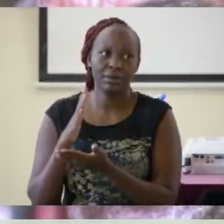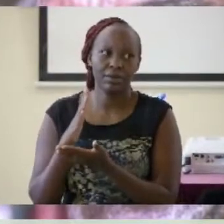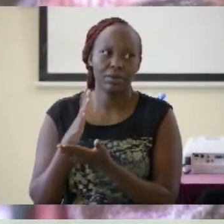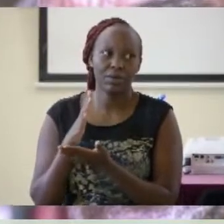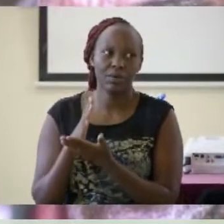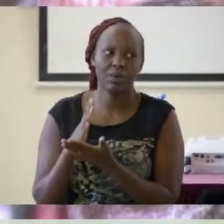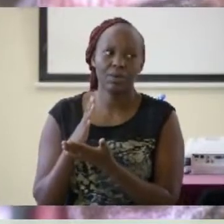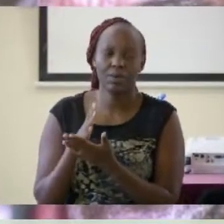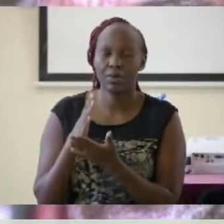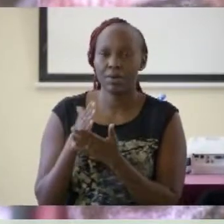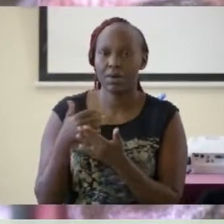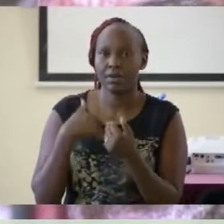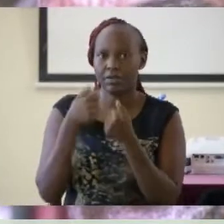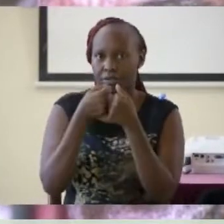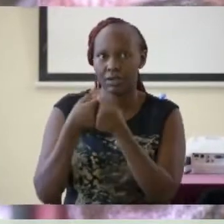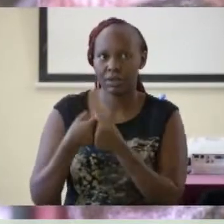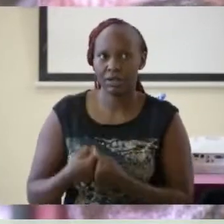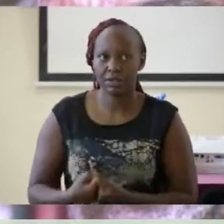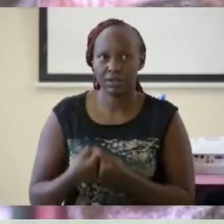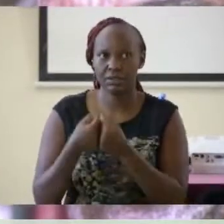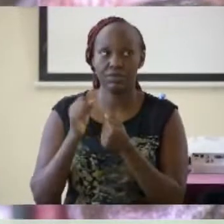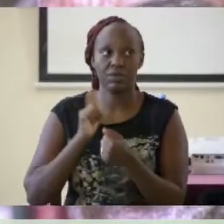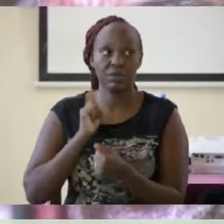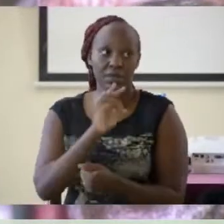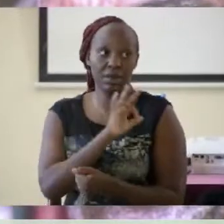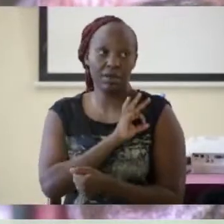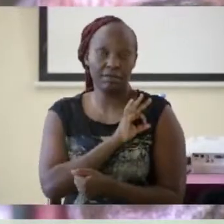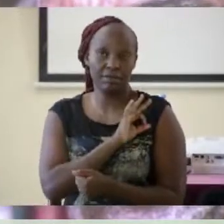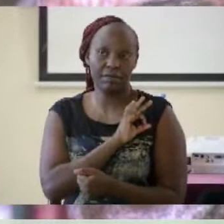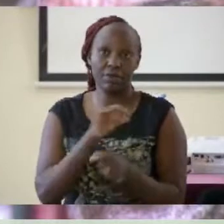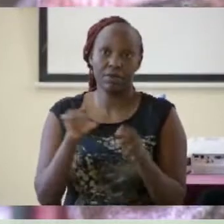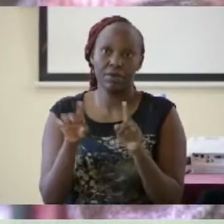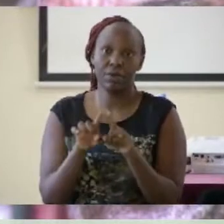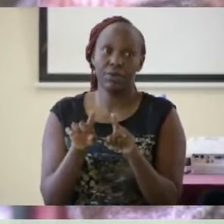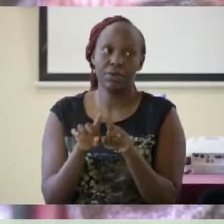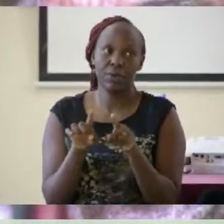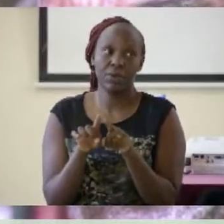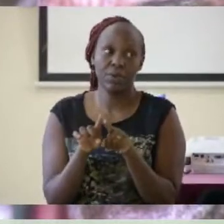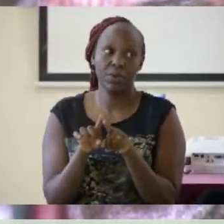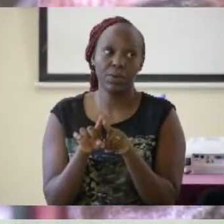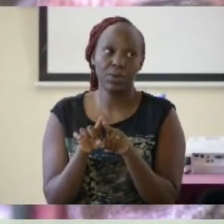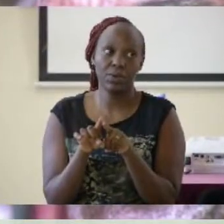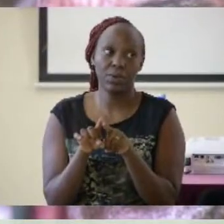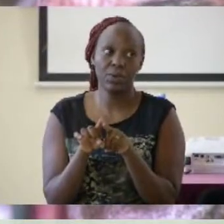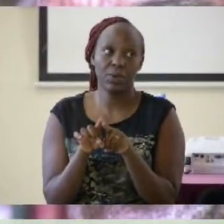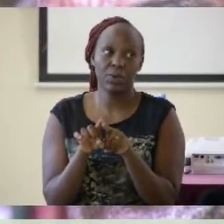have challenges in terms of staffing, and they have not been, they're